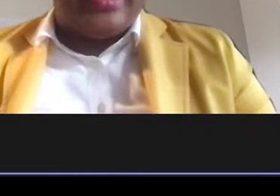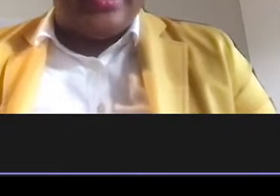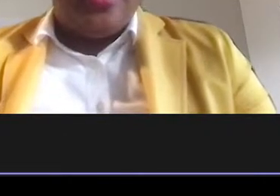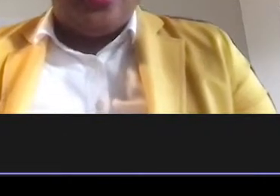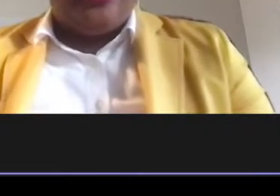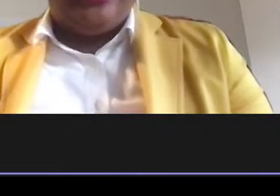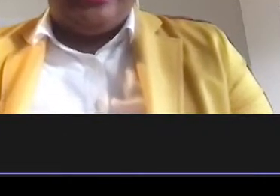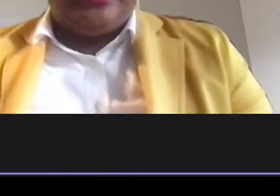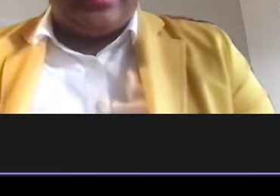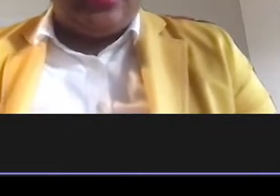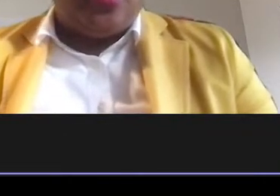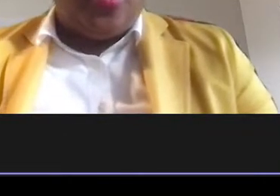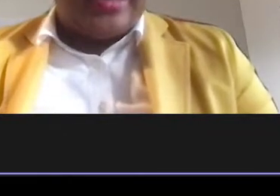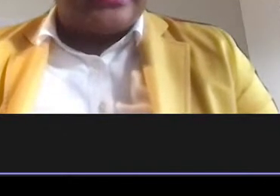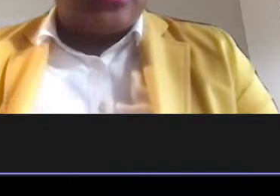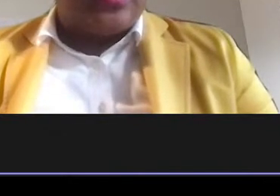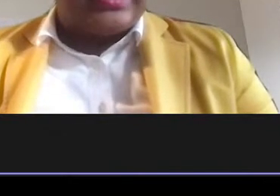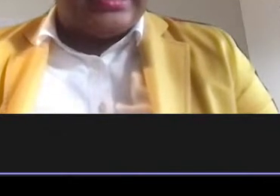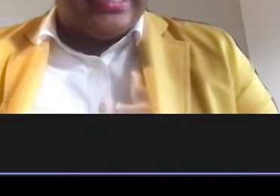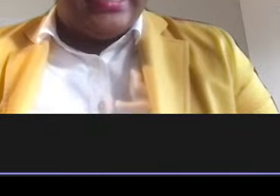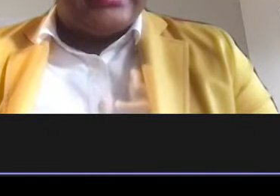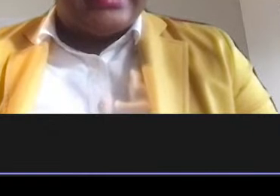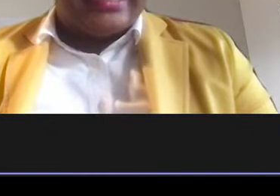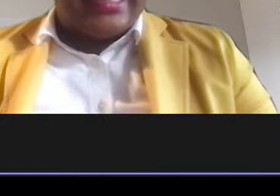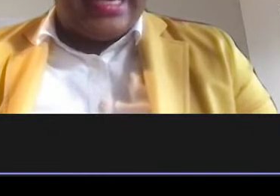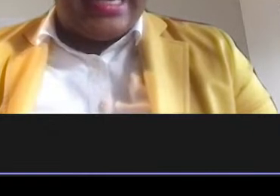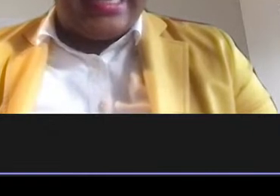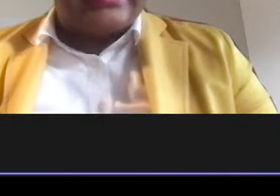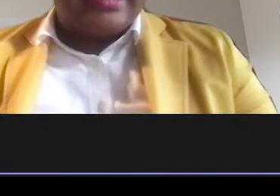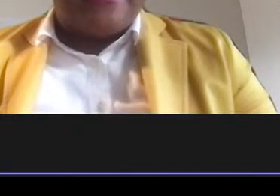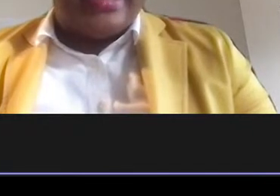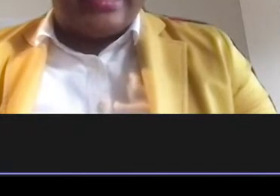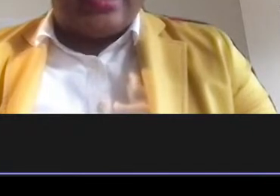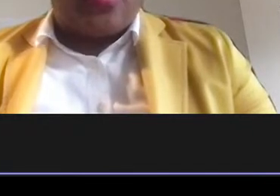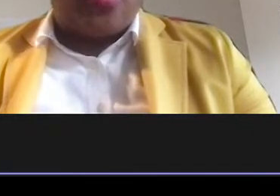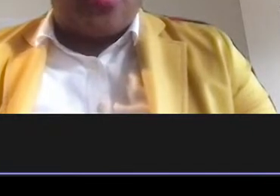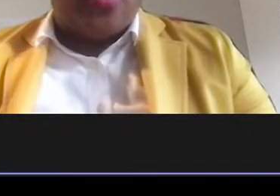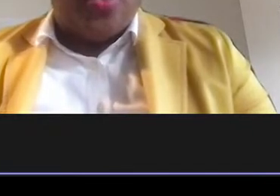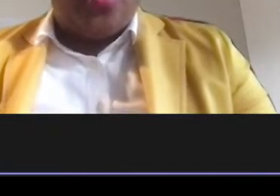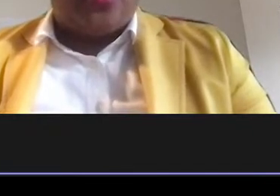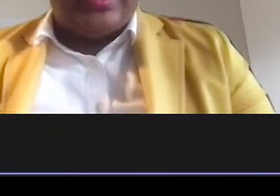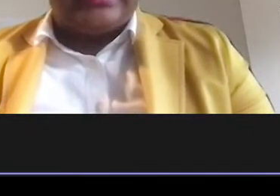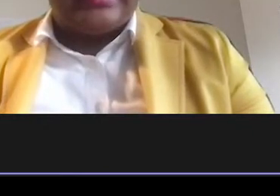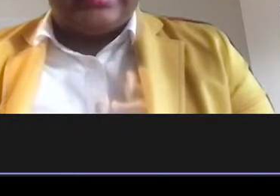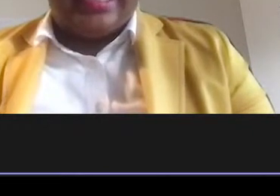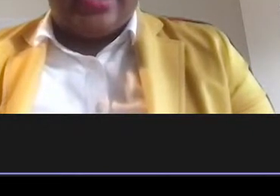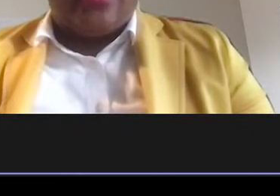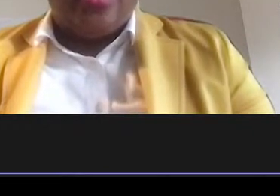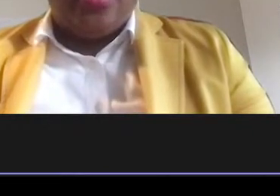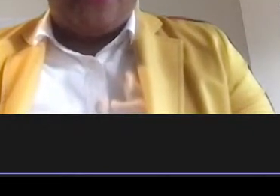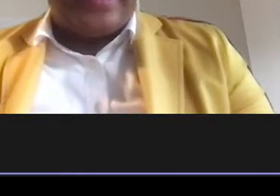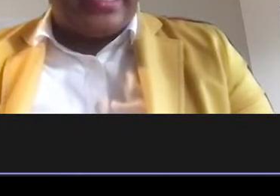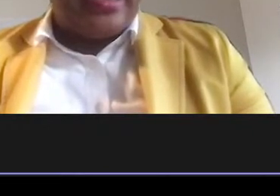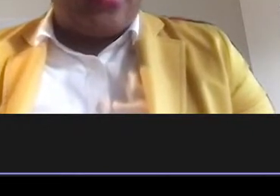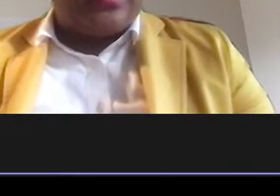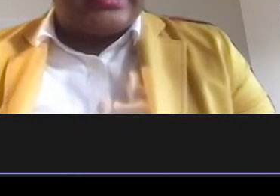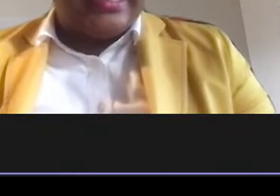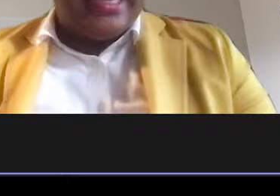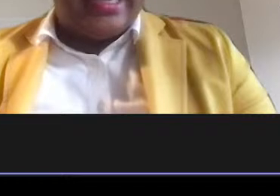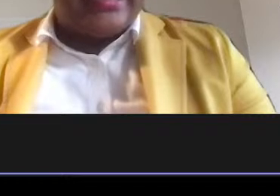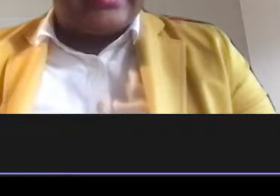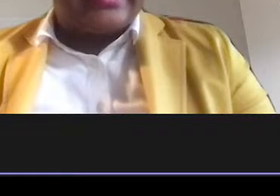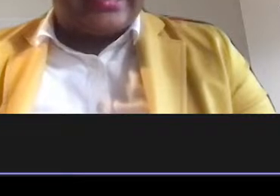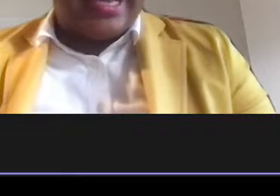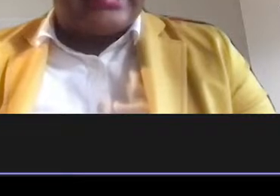sekuyacaca vele nalolu lwazi ukuthi izinhlekelele ezinamandla kakhulu kulezi zindawo. Kufanele